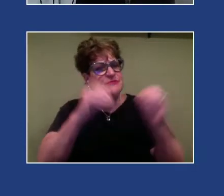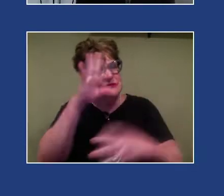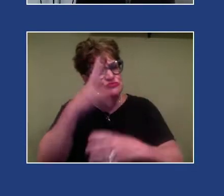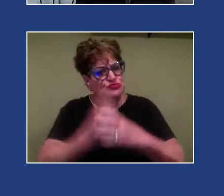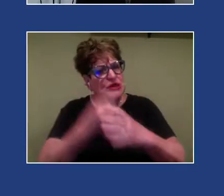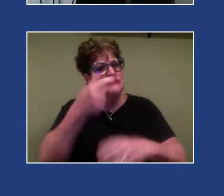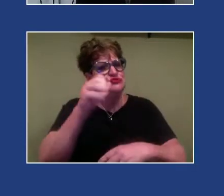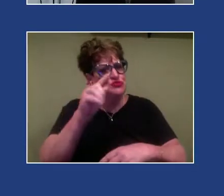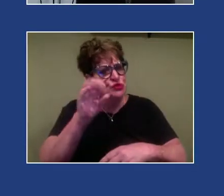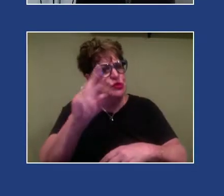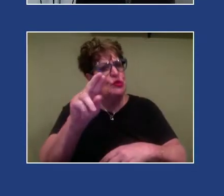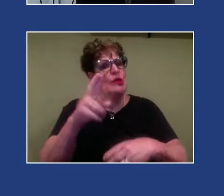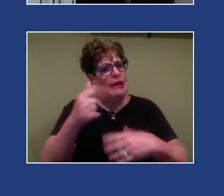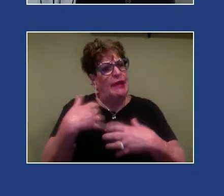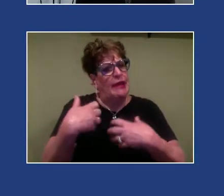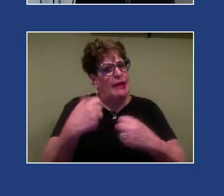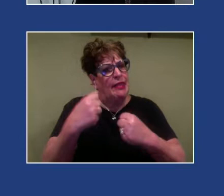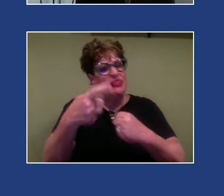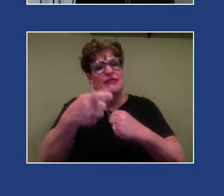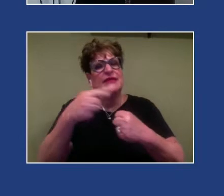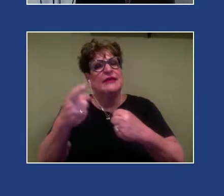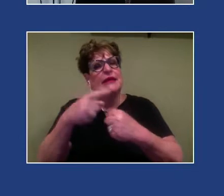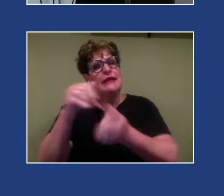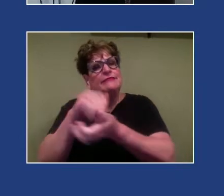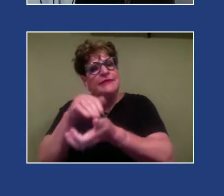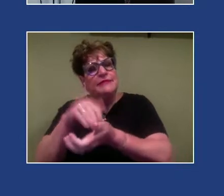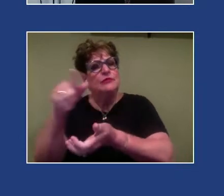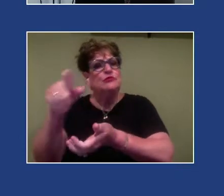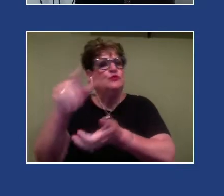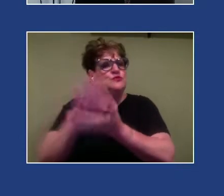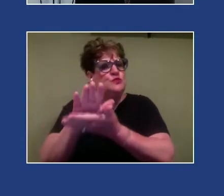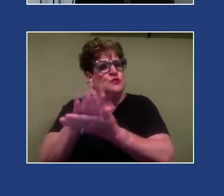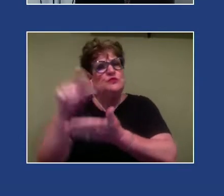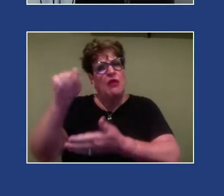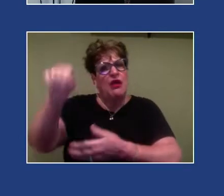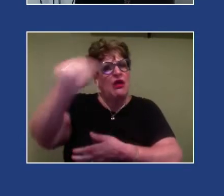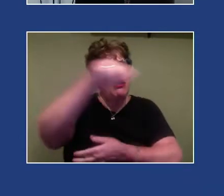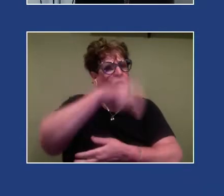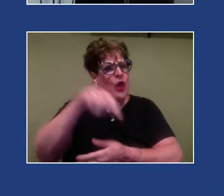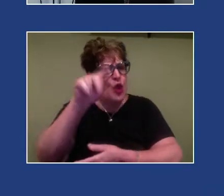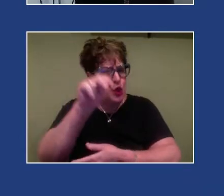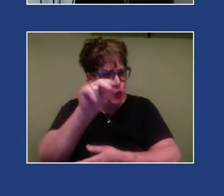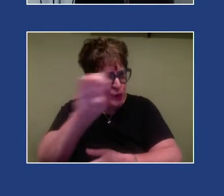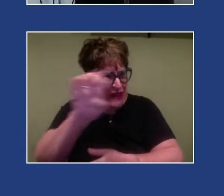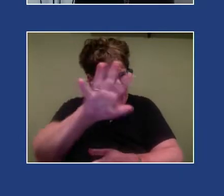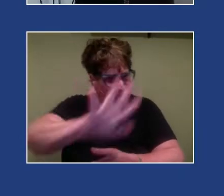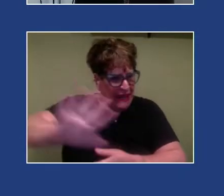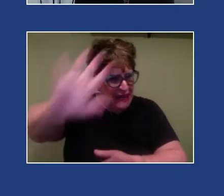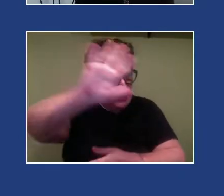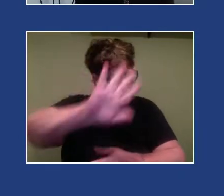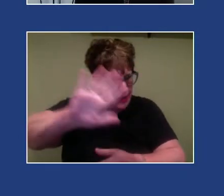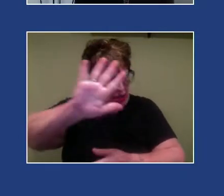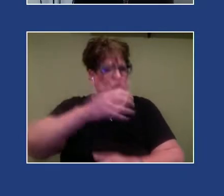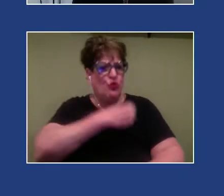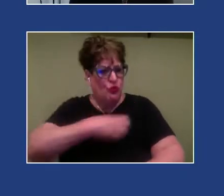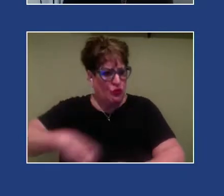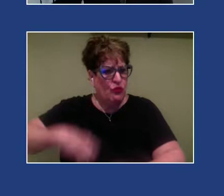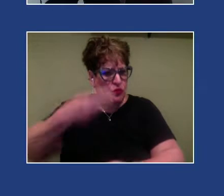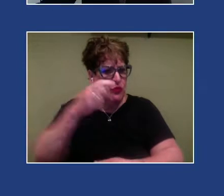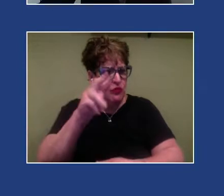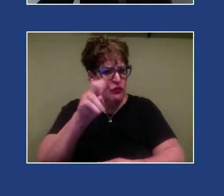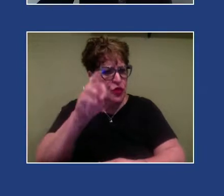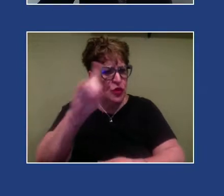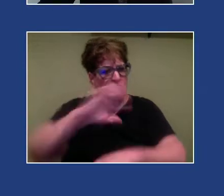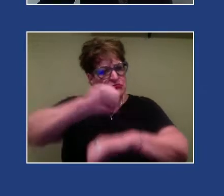Medical School's curriculum, as well as other medical schools and health systems in New England and beyond. Dr. Kuroglian established the Massachusetts